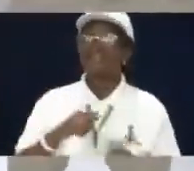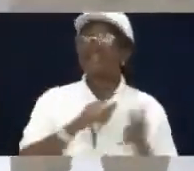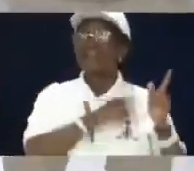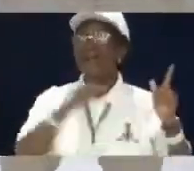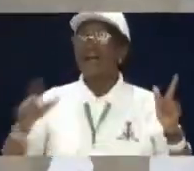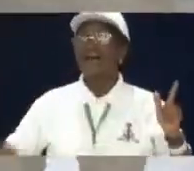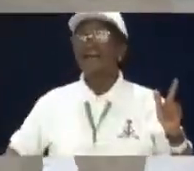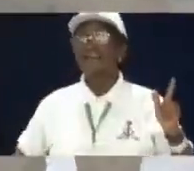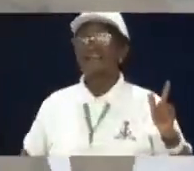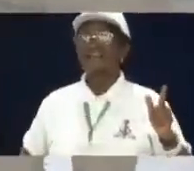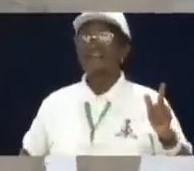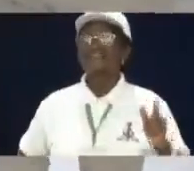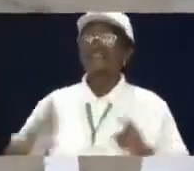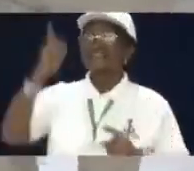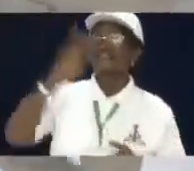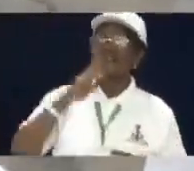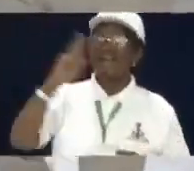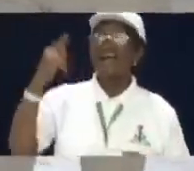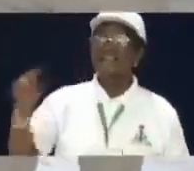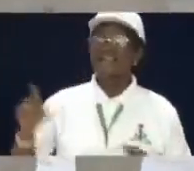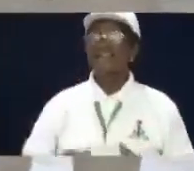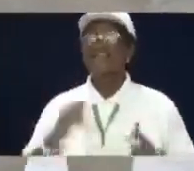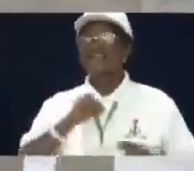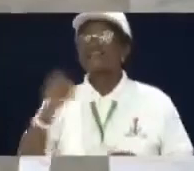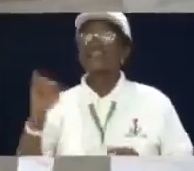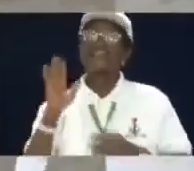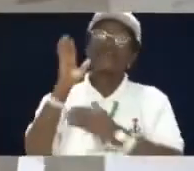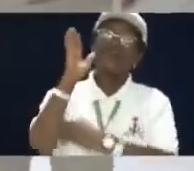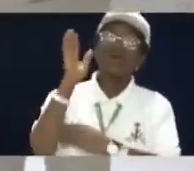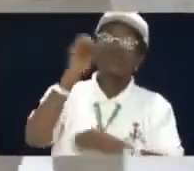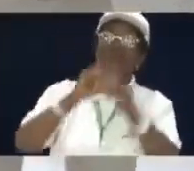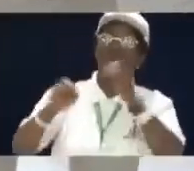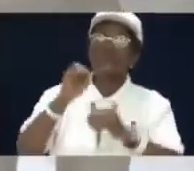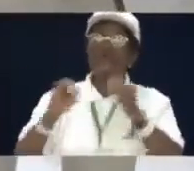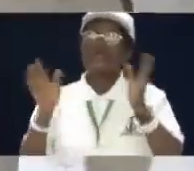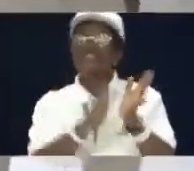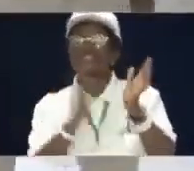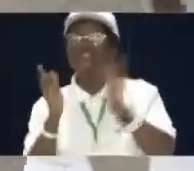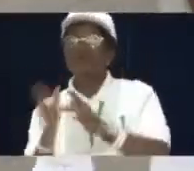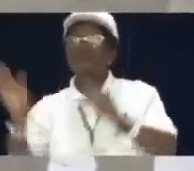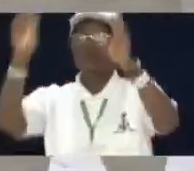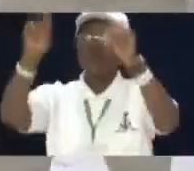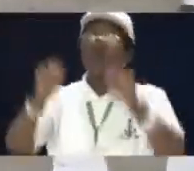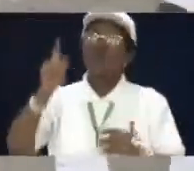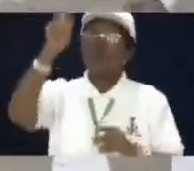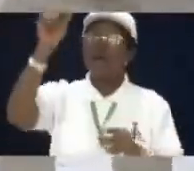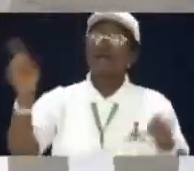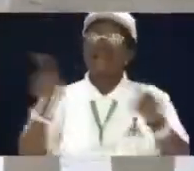Yeah.